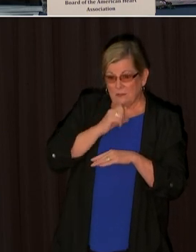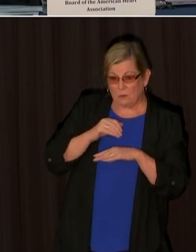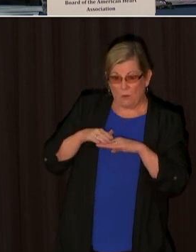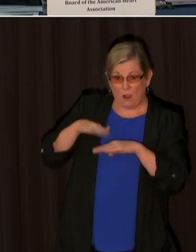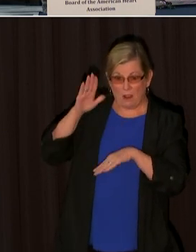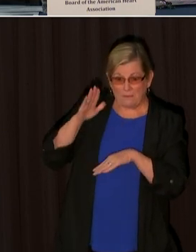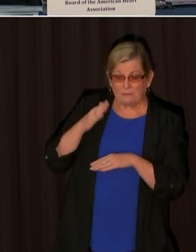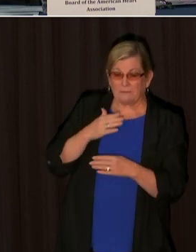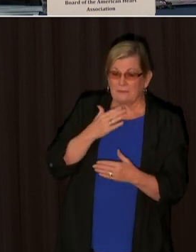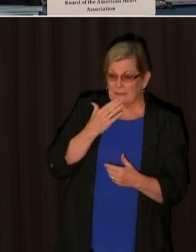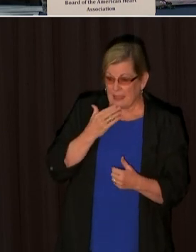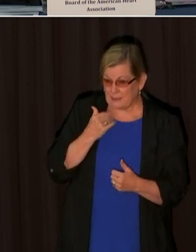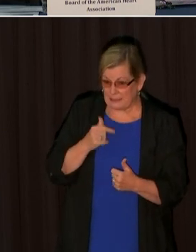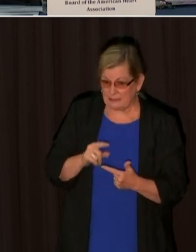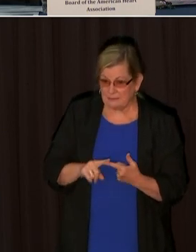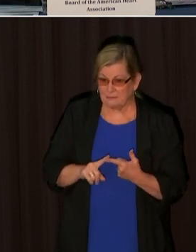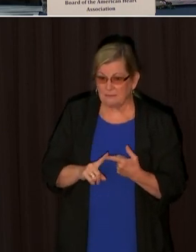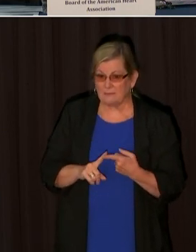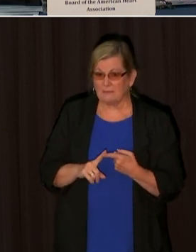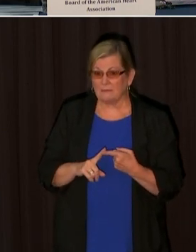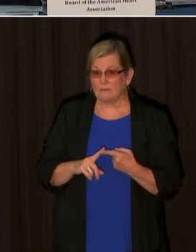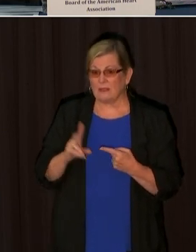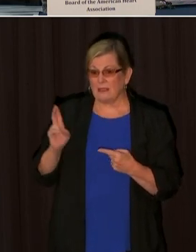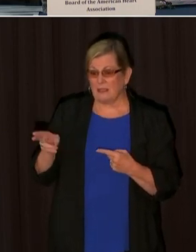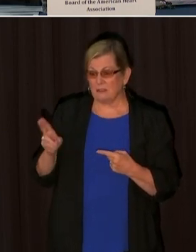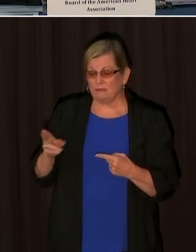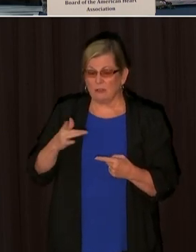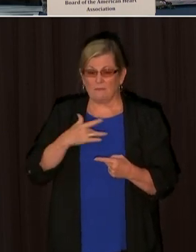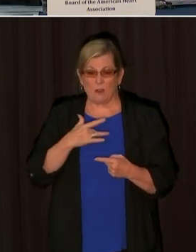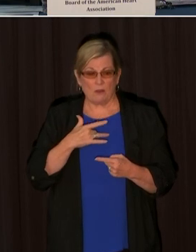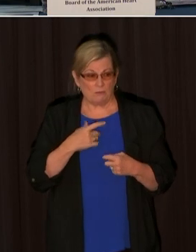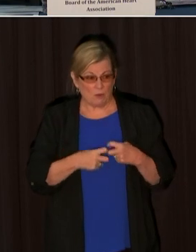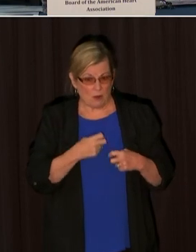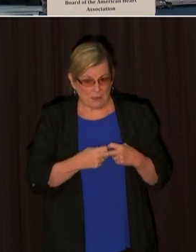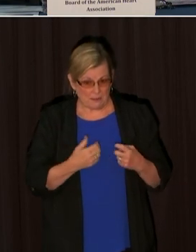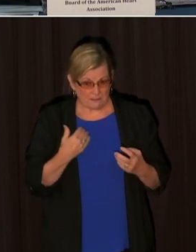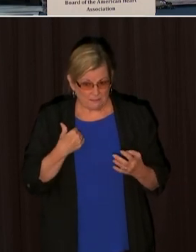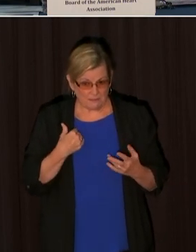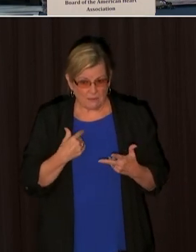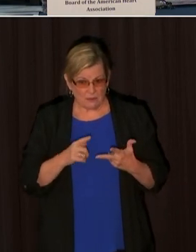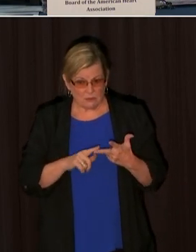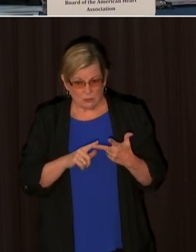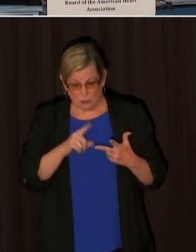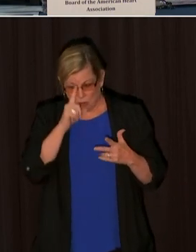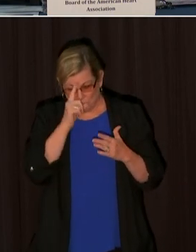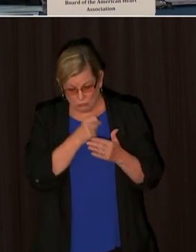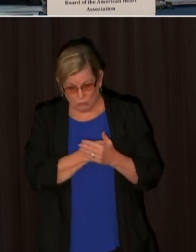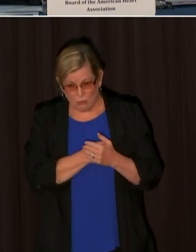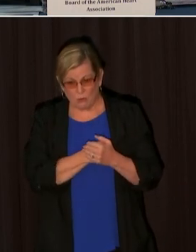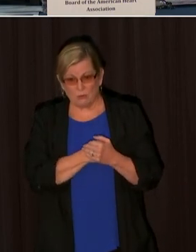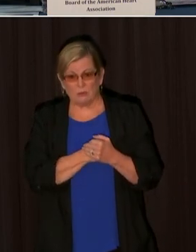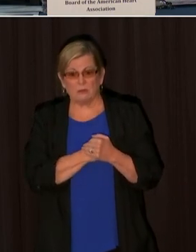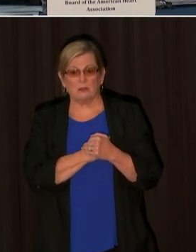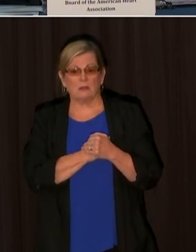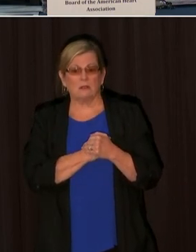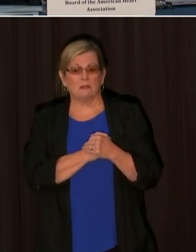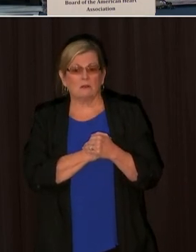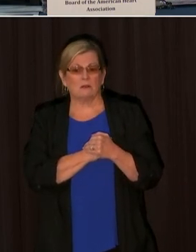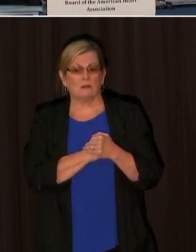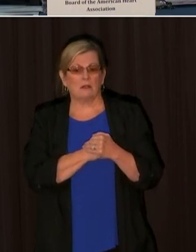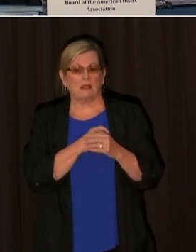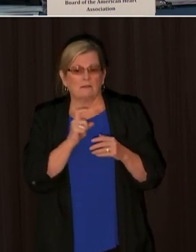failure, diabetes, high blood pressure, stroke, all have higher risks of complications when you relate to